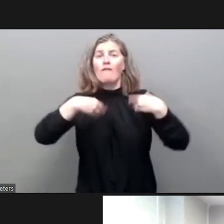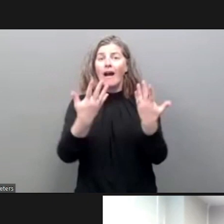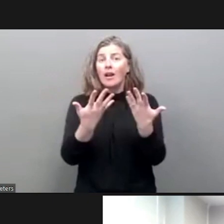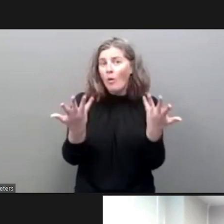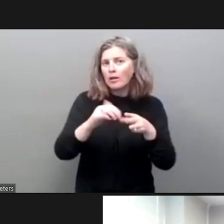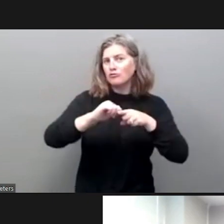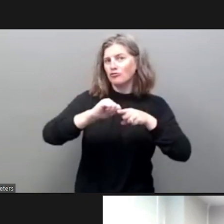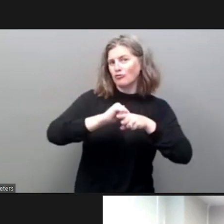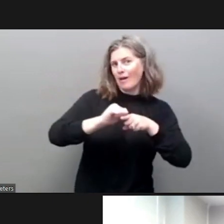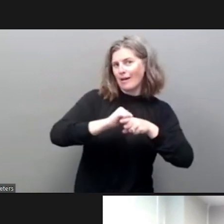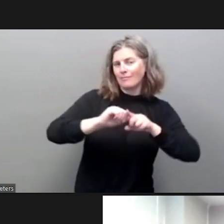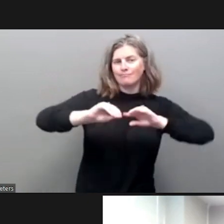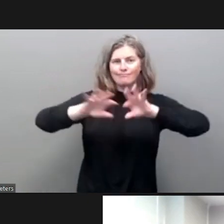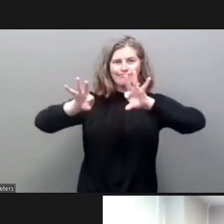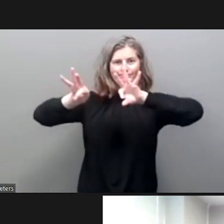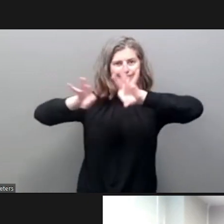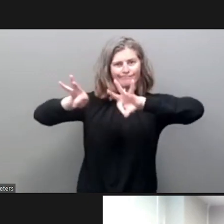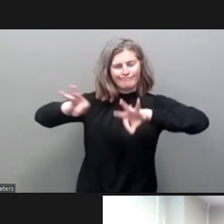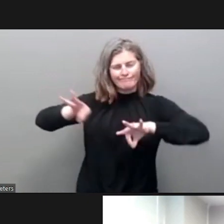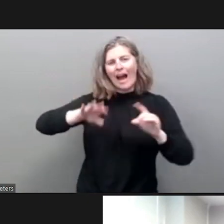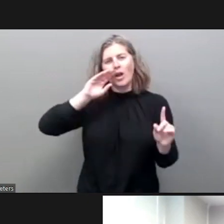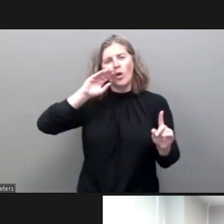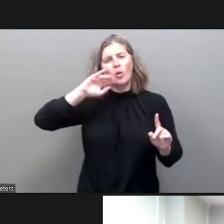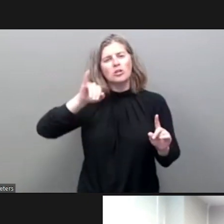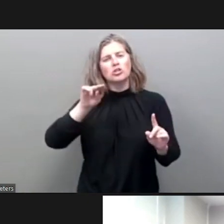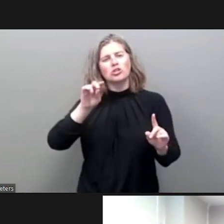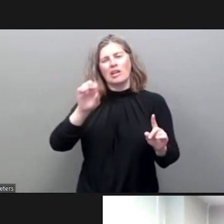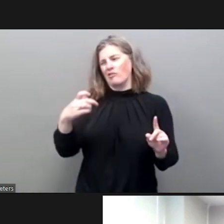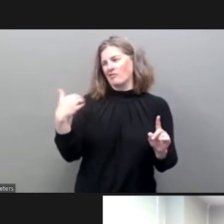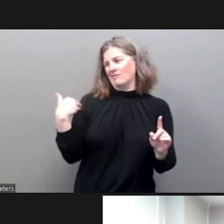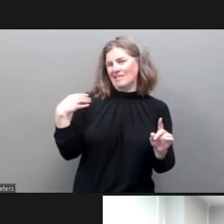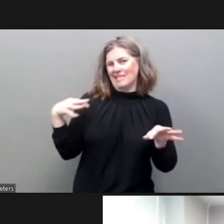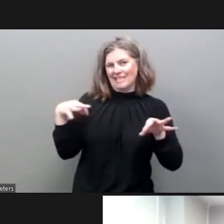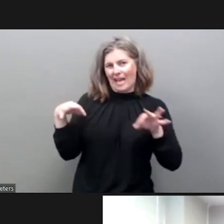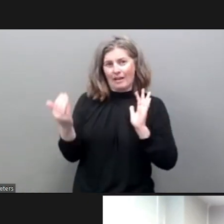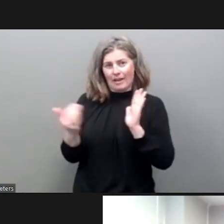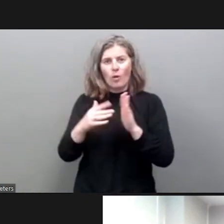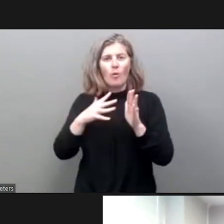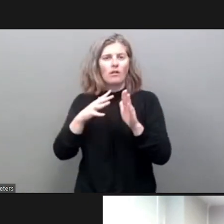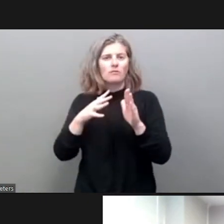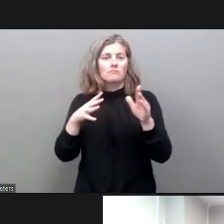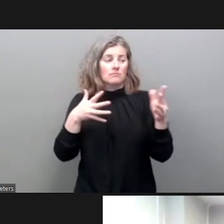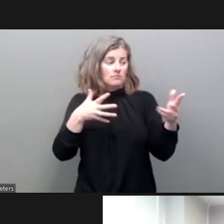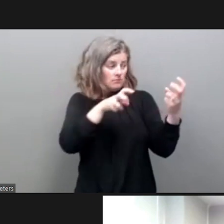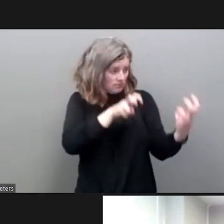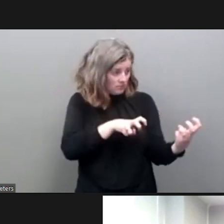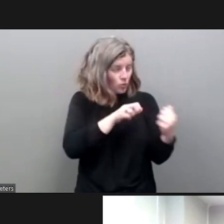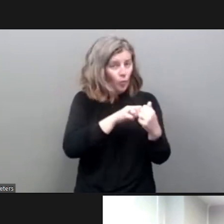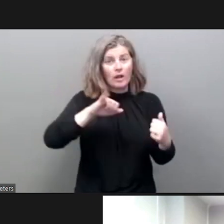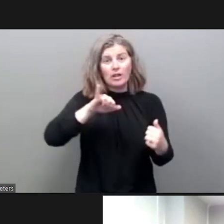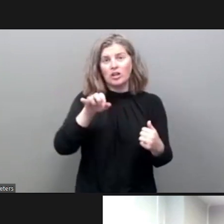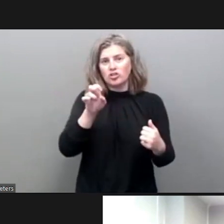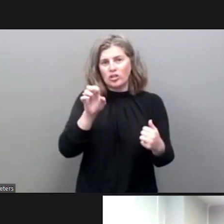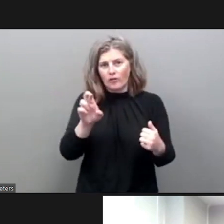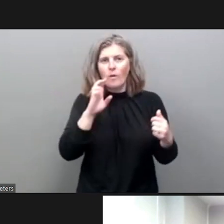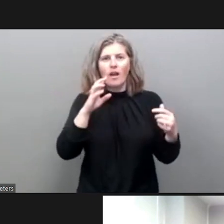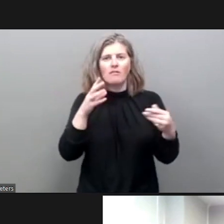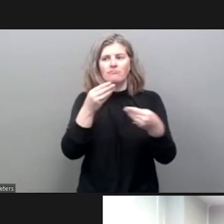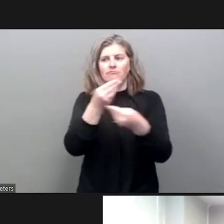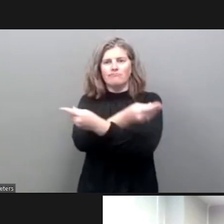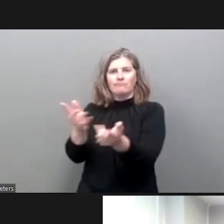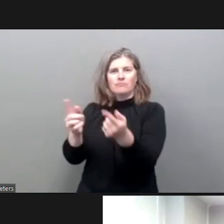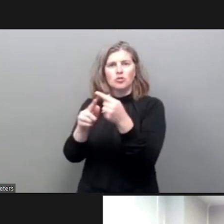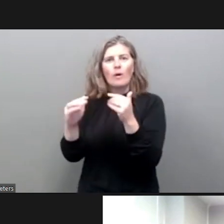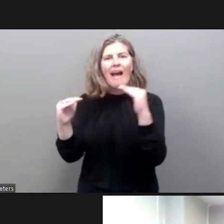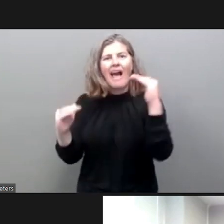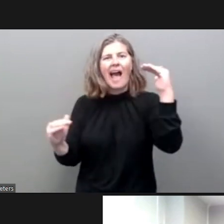having clarity. I know Jennifer already did that in December, so we'll update that with her so that we get some of this updated